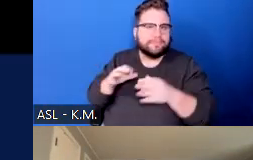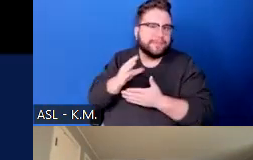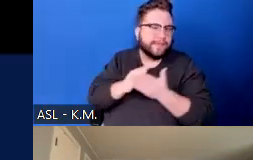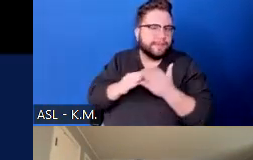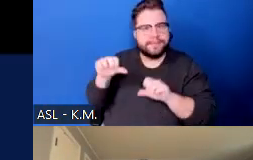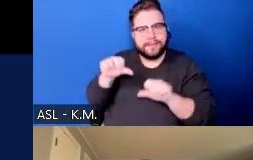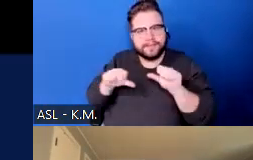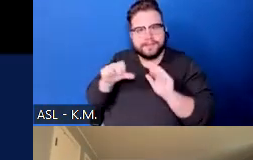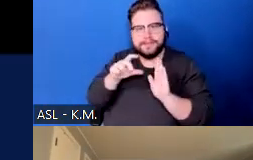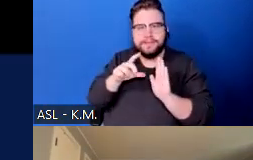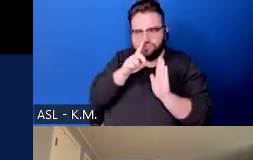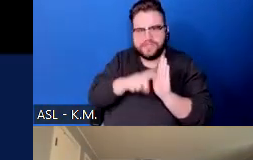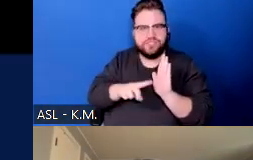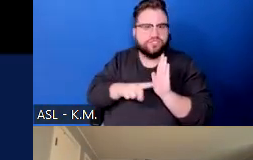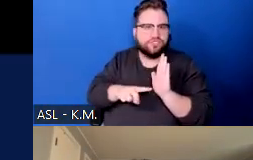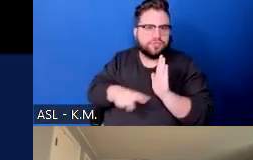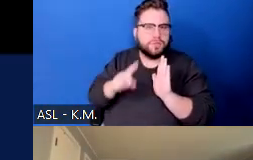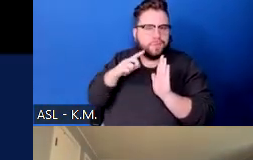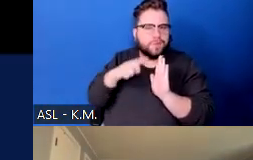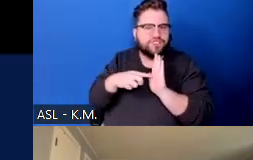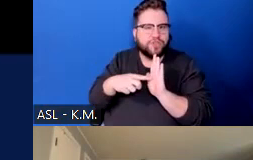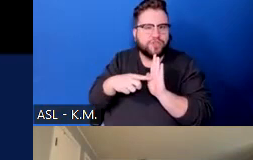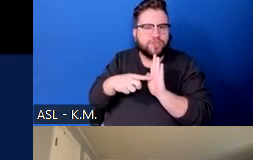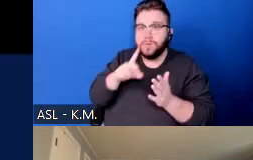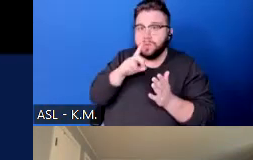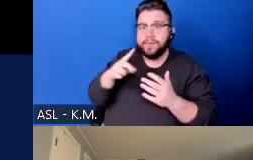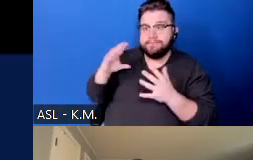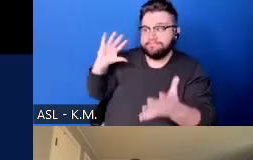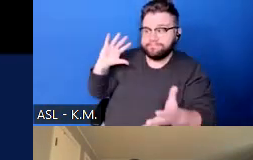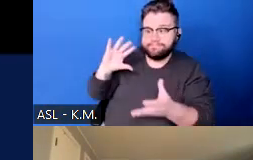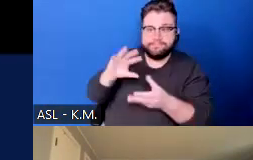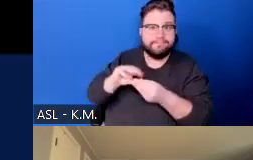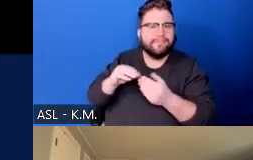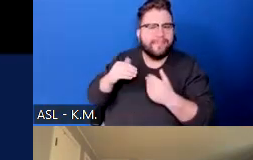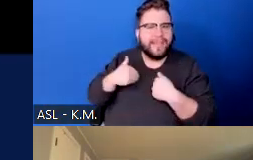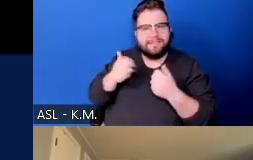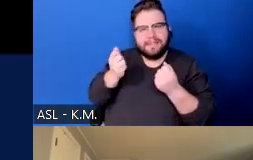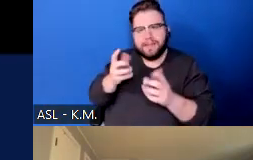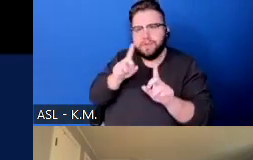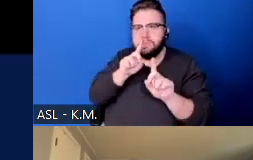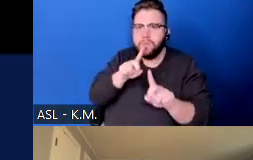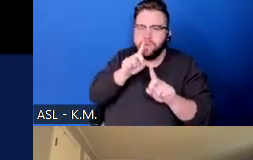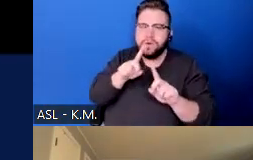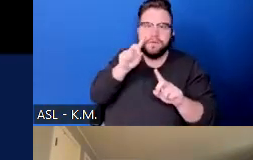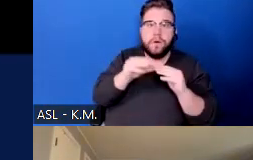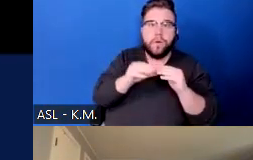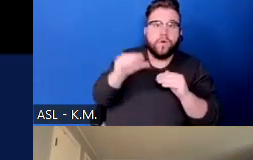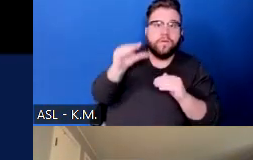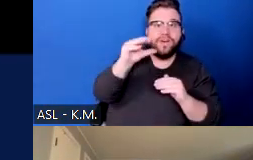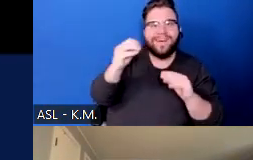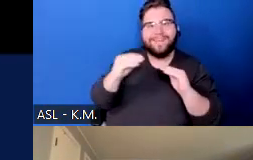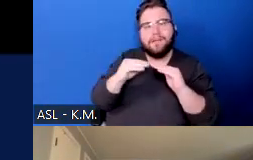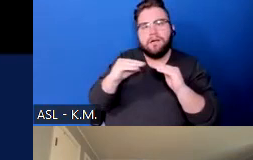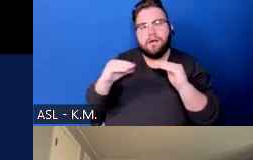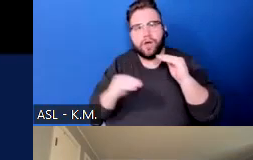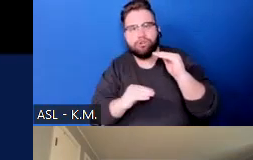done elsewhere. So there have been plenty of caregiver reports of over and under sensitivity to touch in autism, and relating that